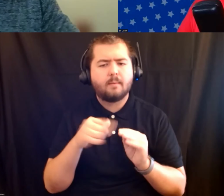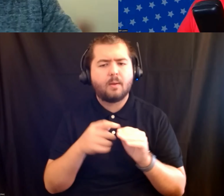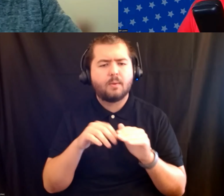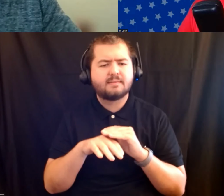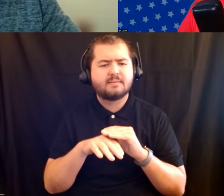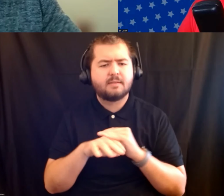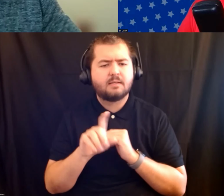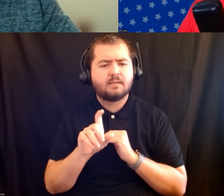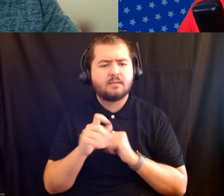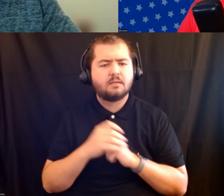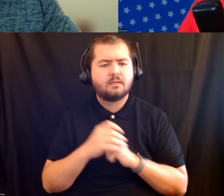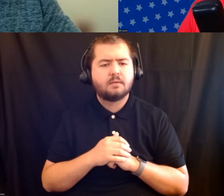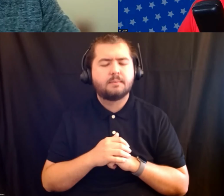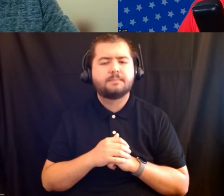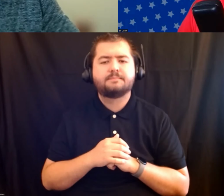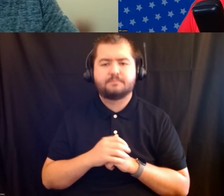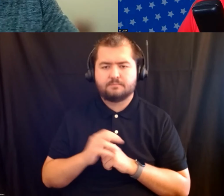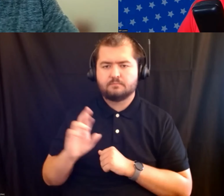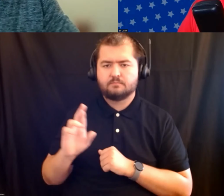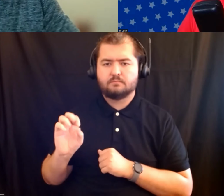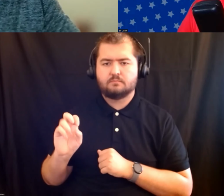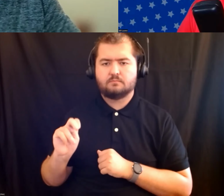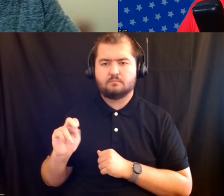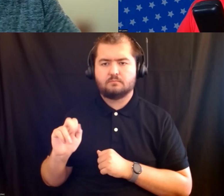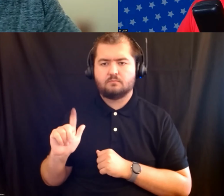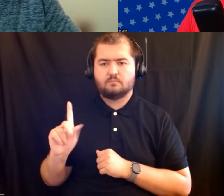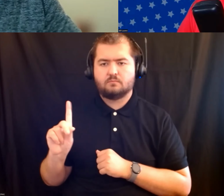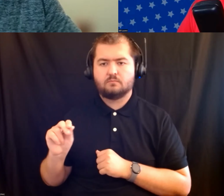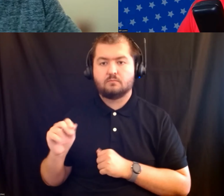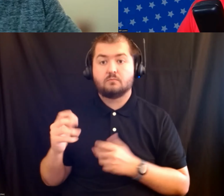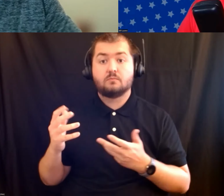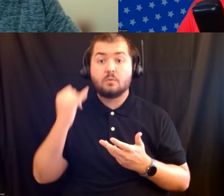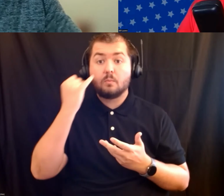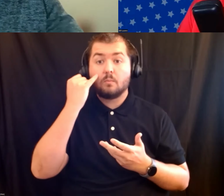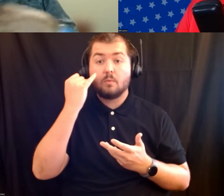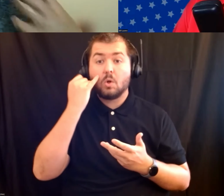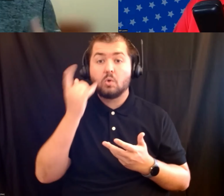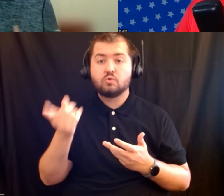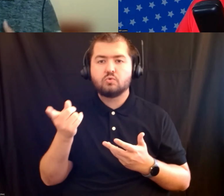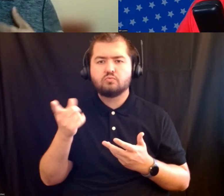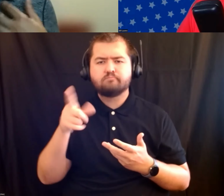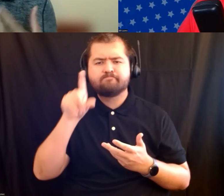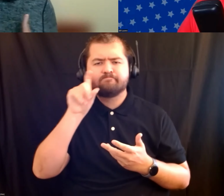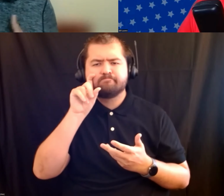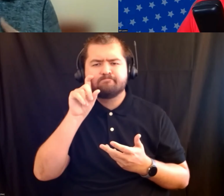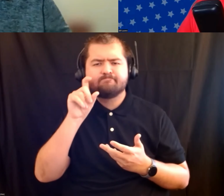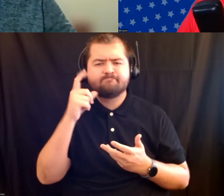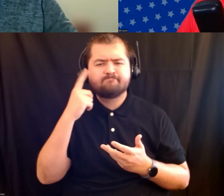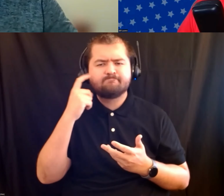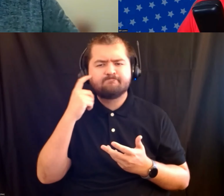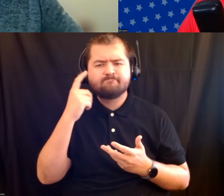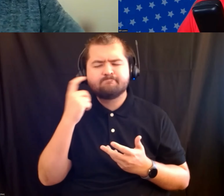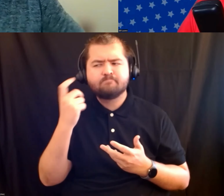So if you have questions about, you want to vote, you're going to be voting and you're in your